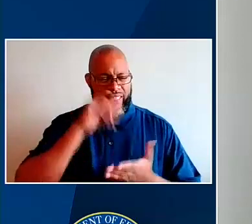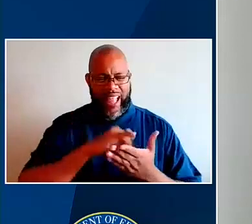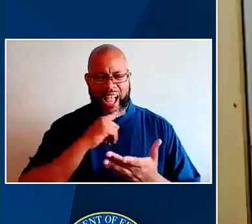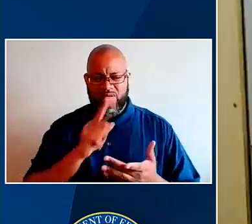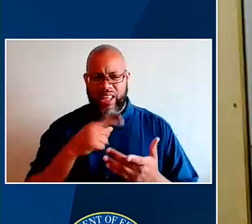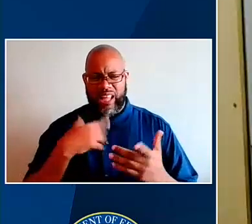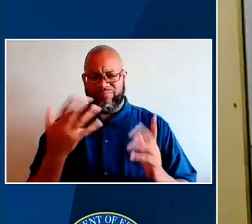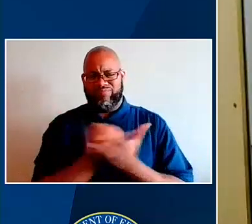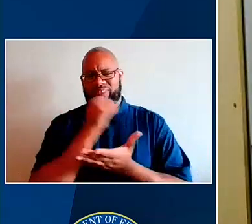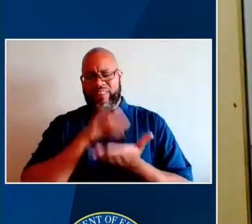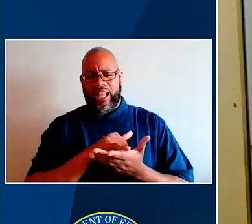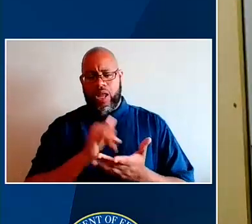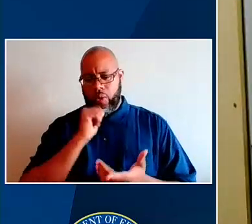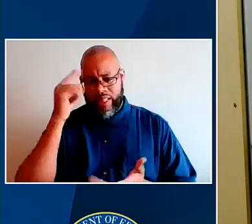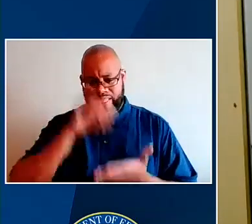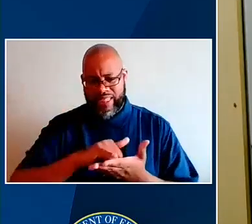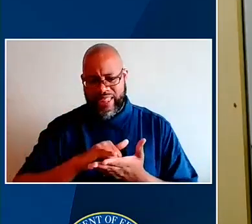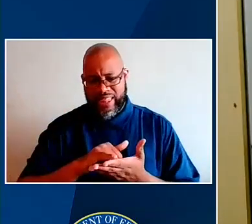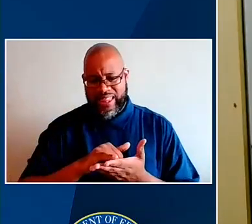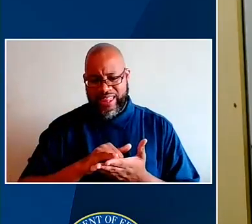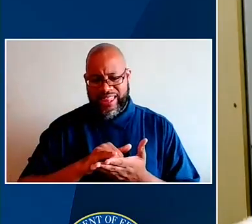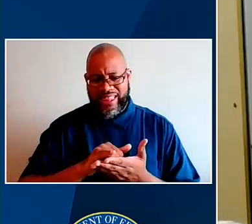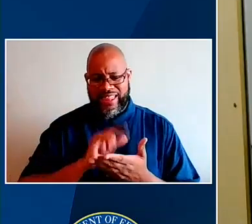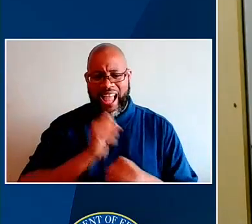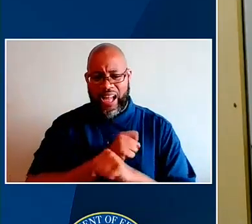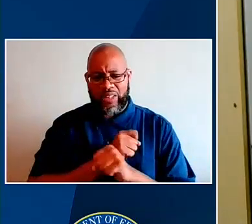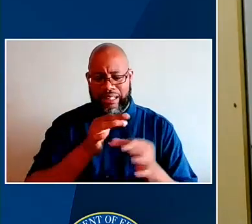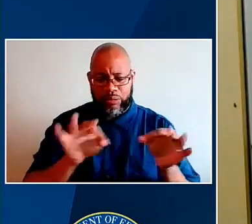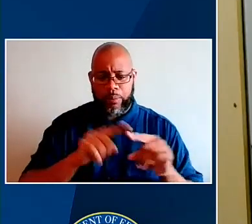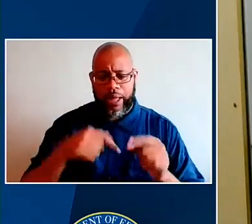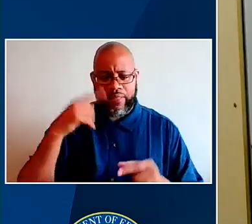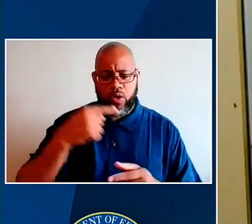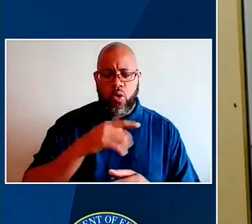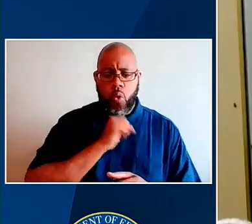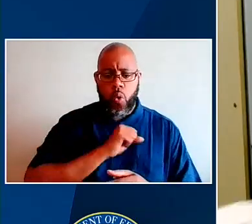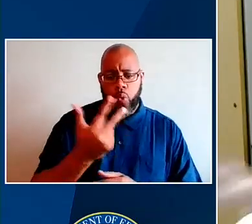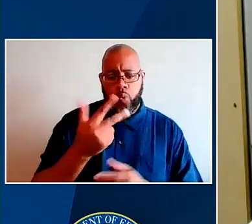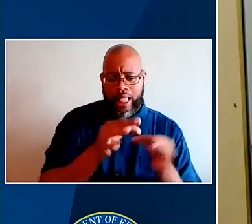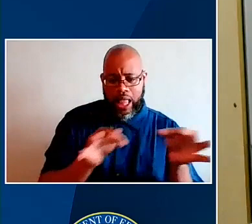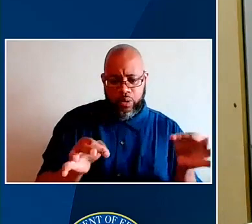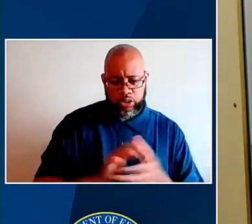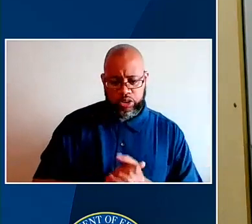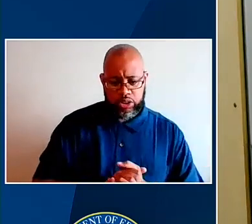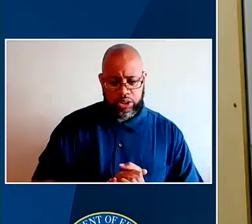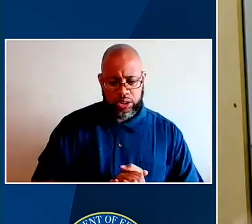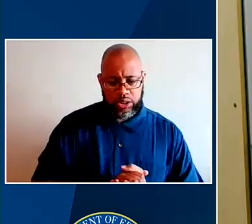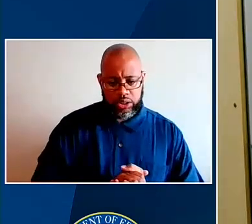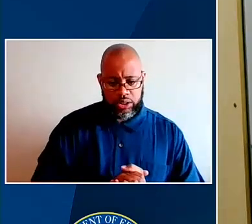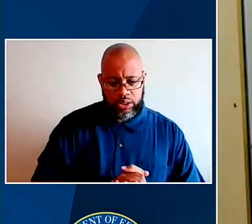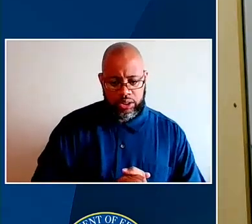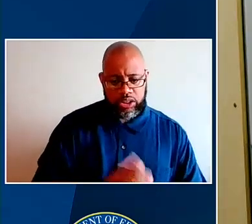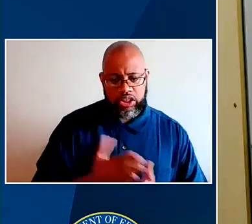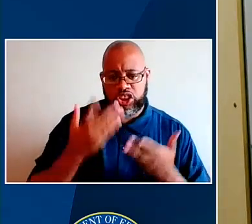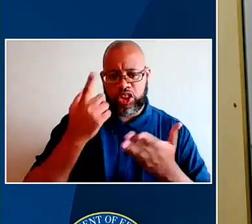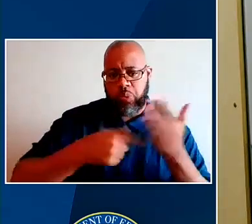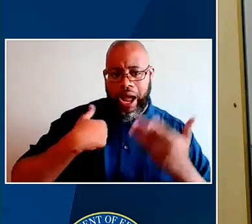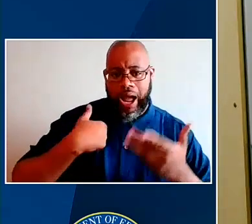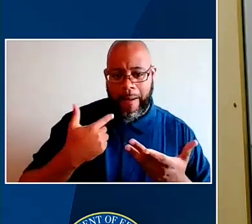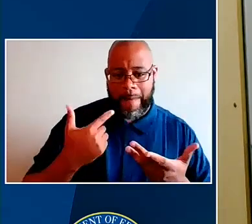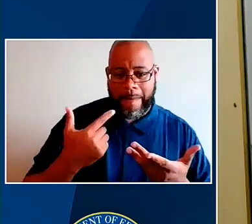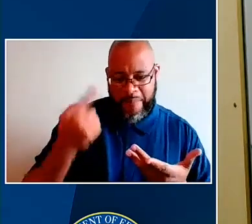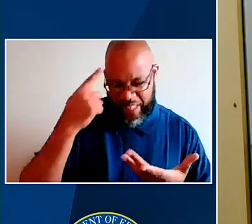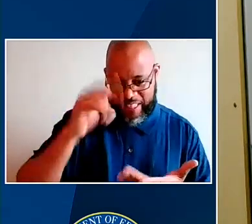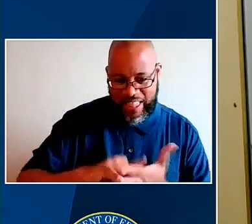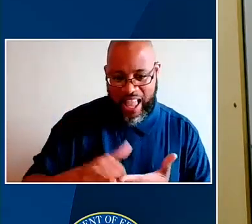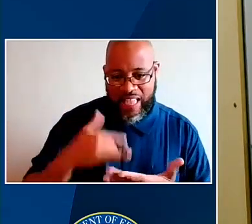that. Yeah, I don't think it's this exact three language, but I think the old three language suggests the spirit of what I'm saying, which is, I think that